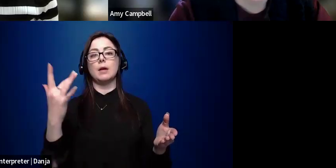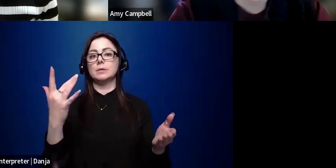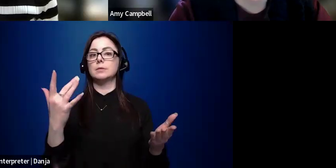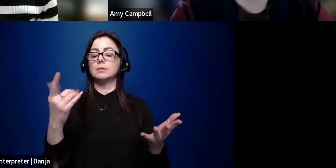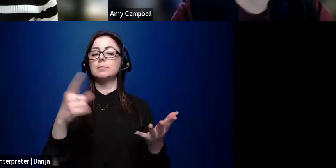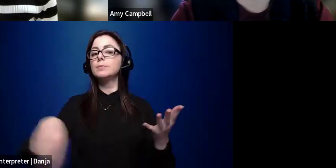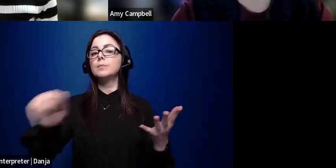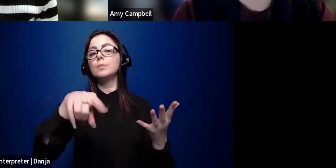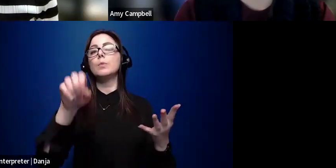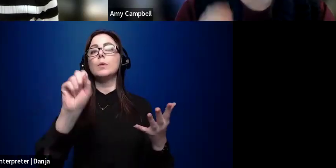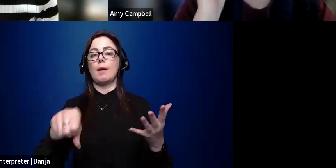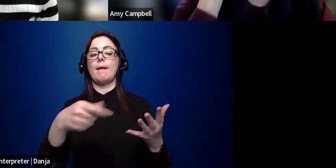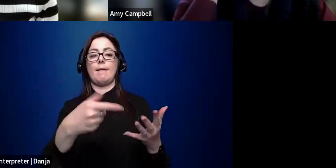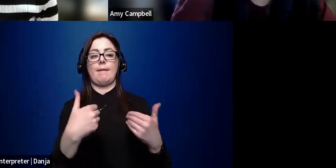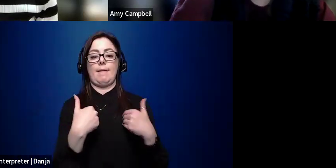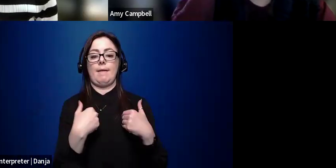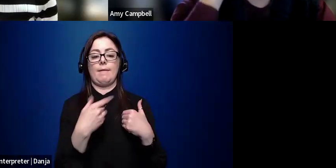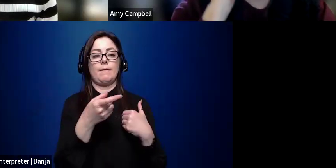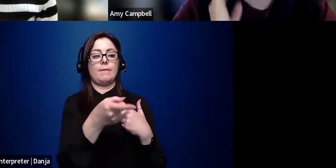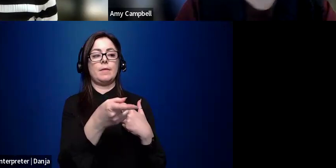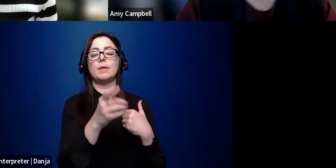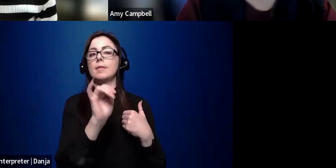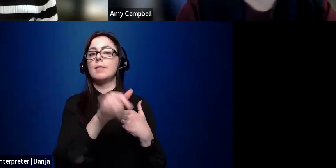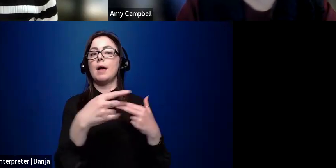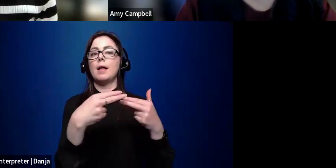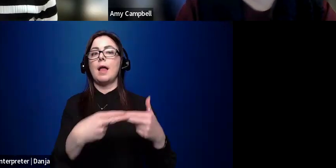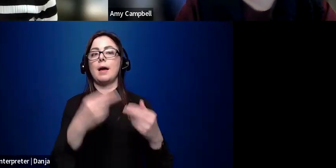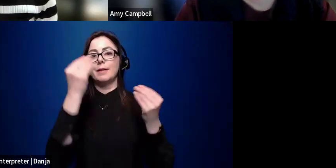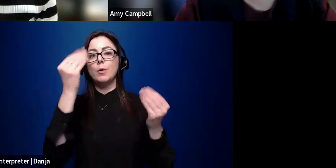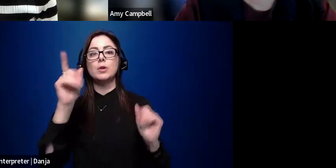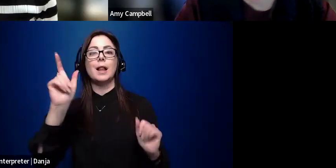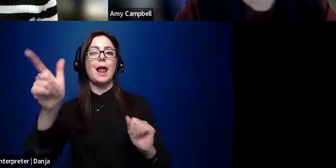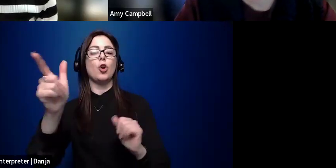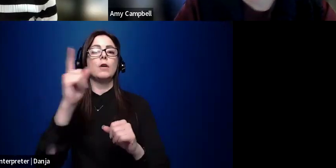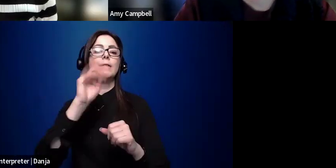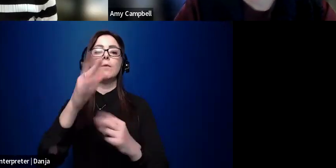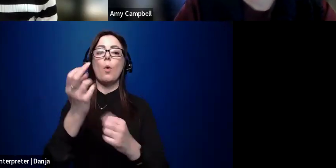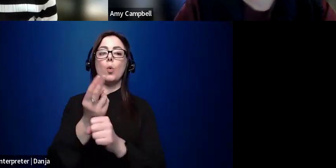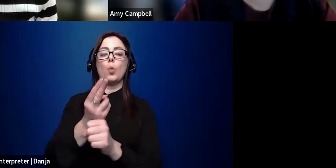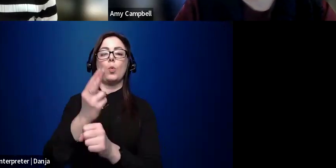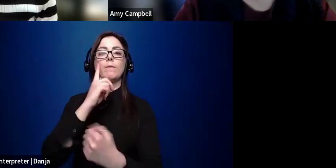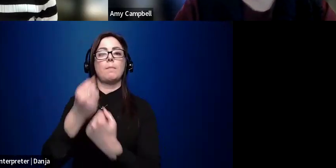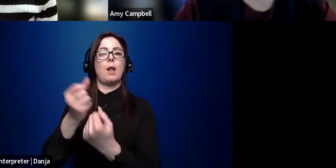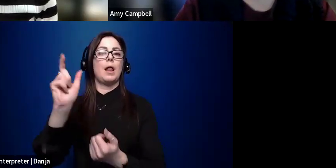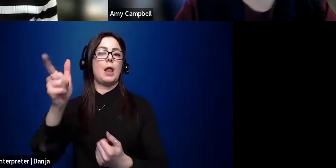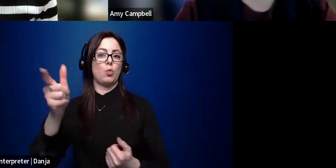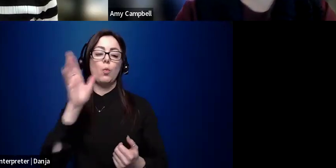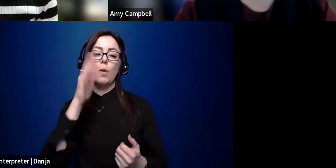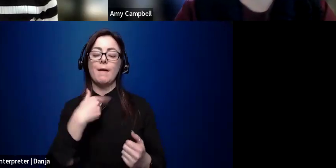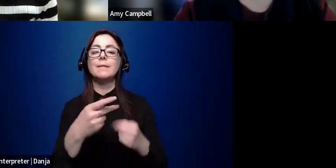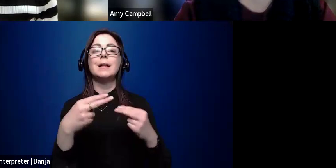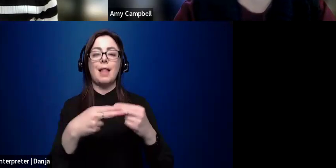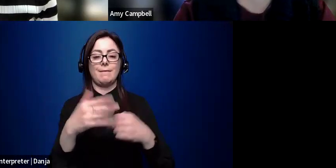this later if you'd like to be able to have something to refer back to. So we'll make the slides available for later. And there's